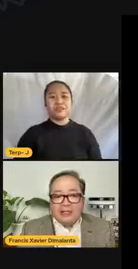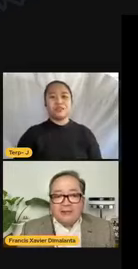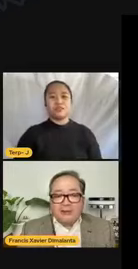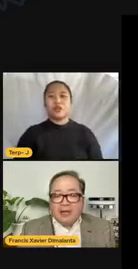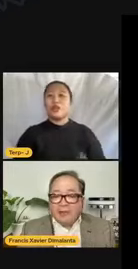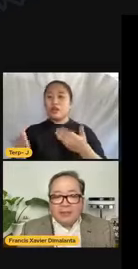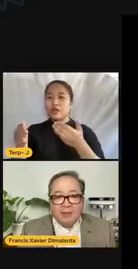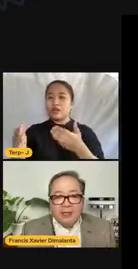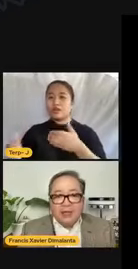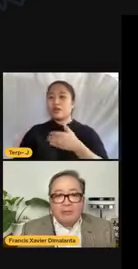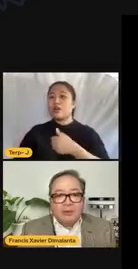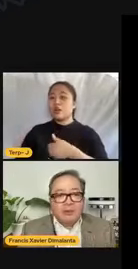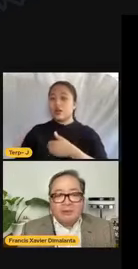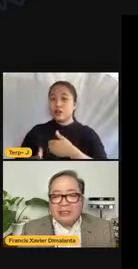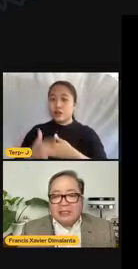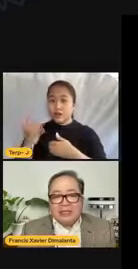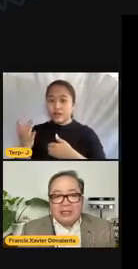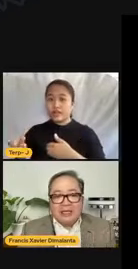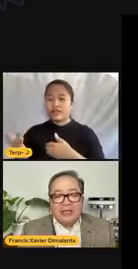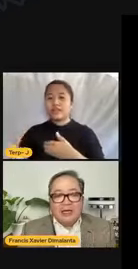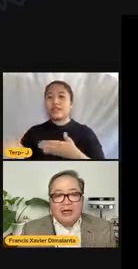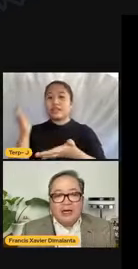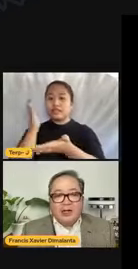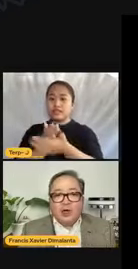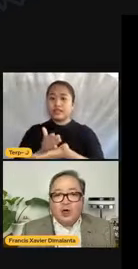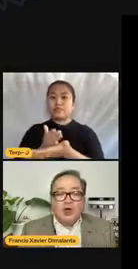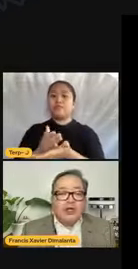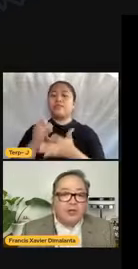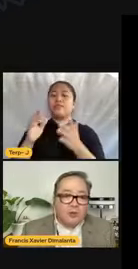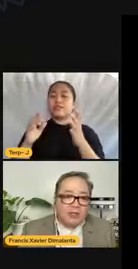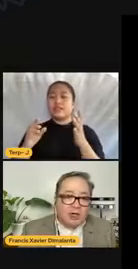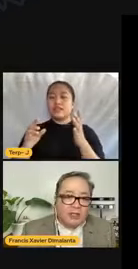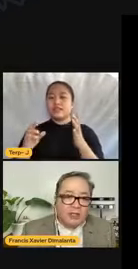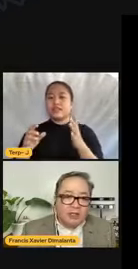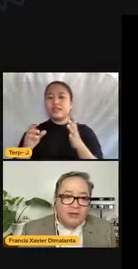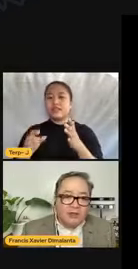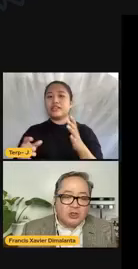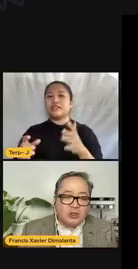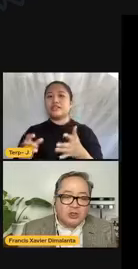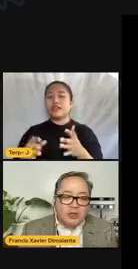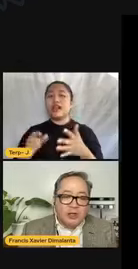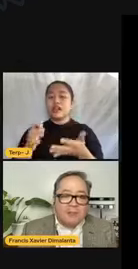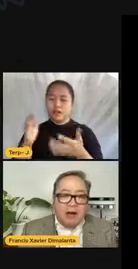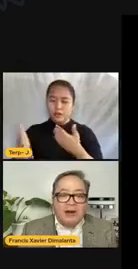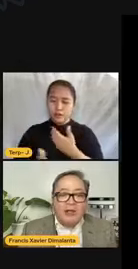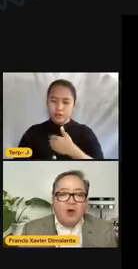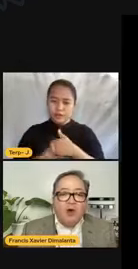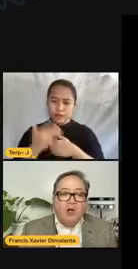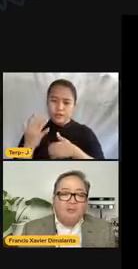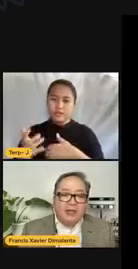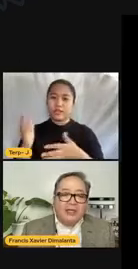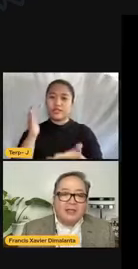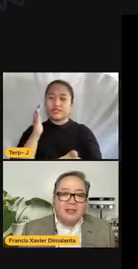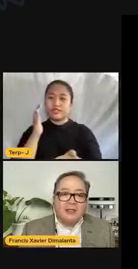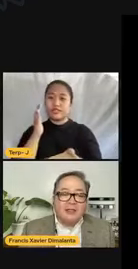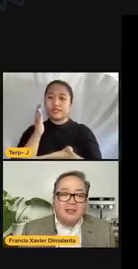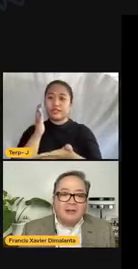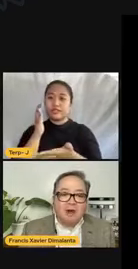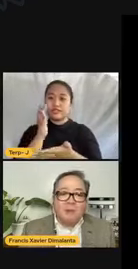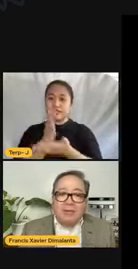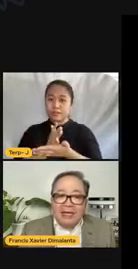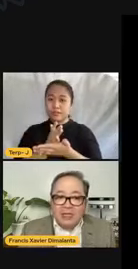is key. Time and time again, we repeatedly say the earlier we start intervention, barring all